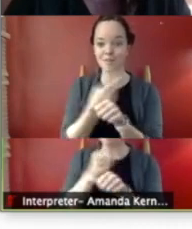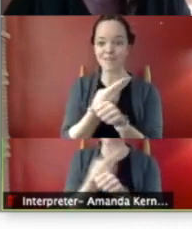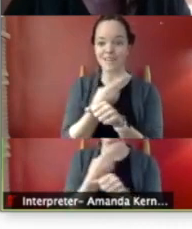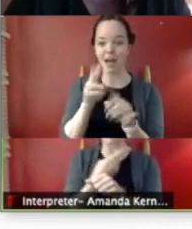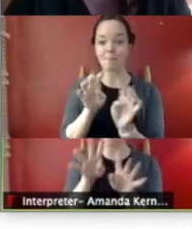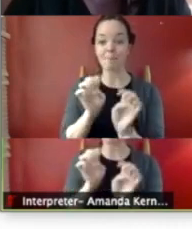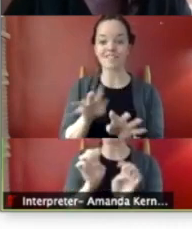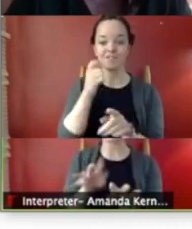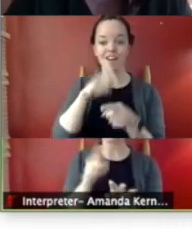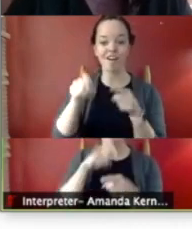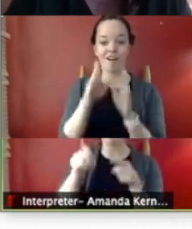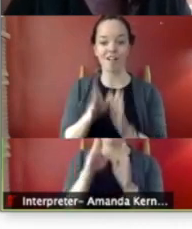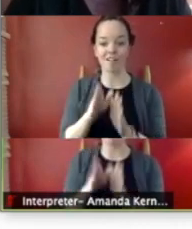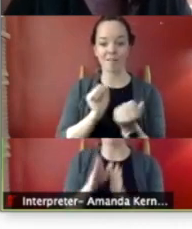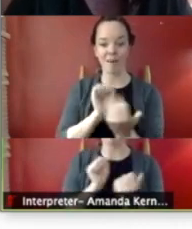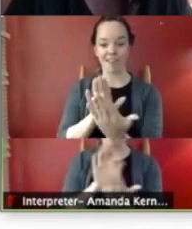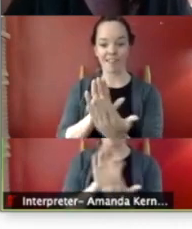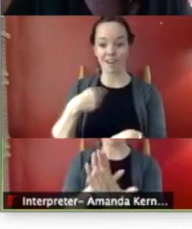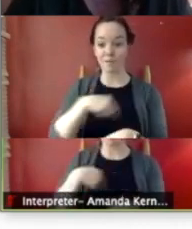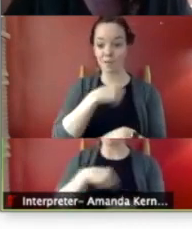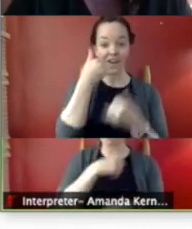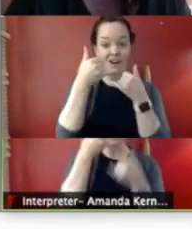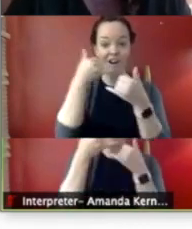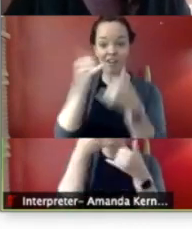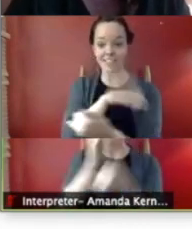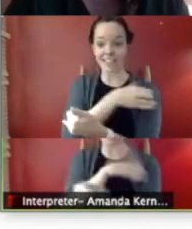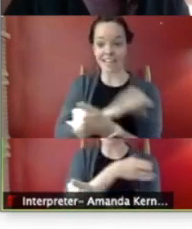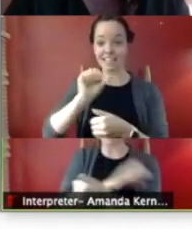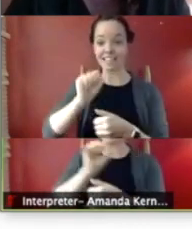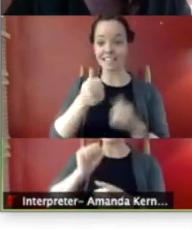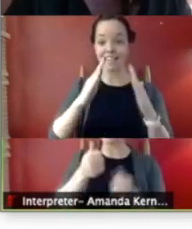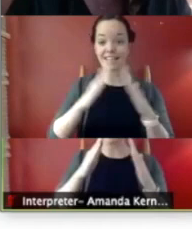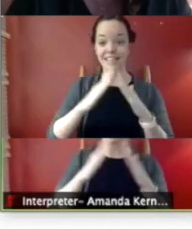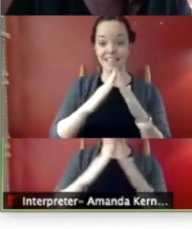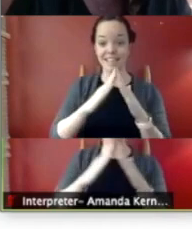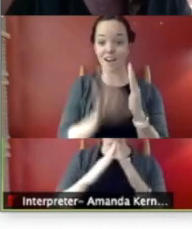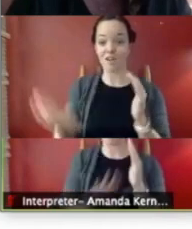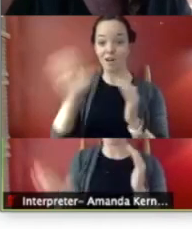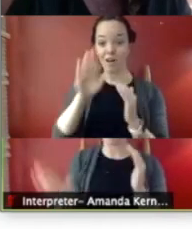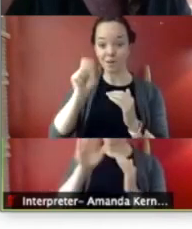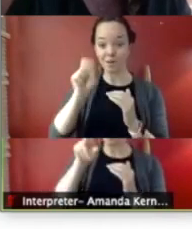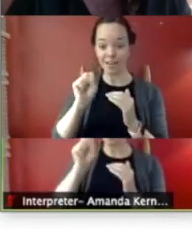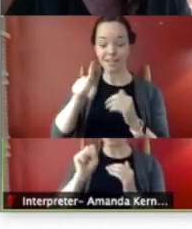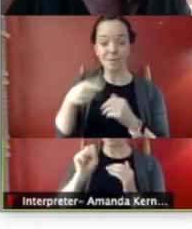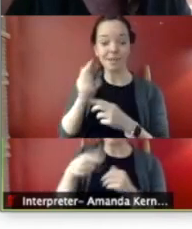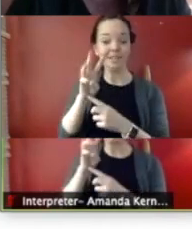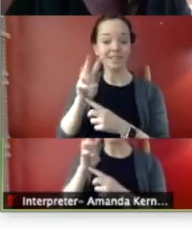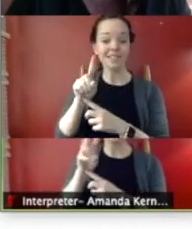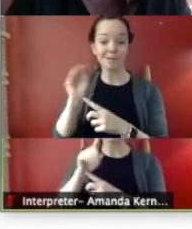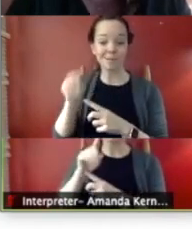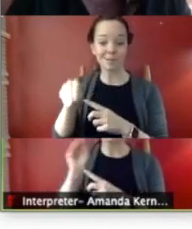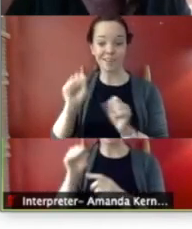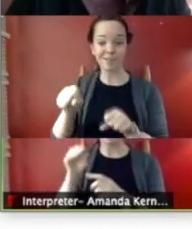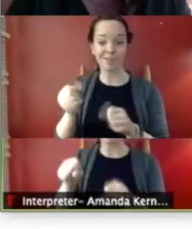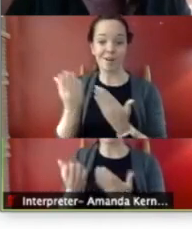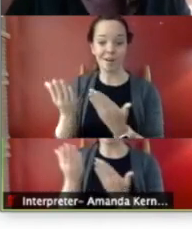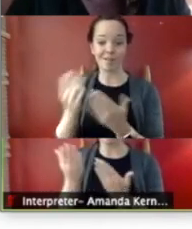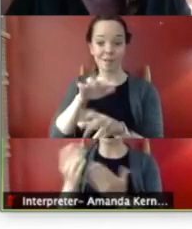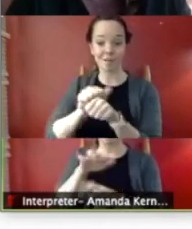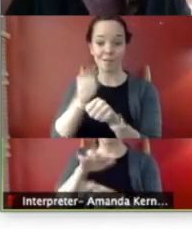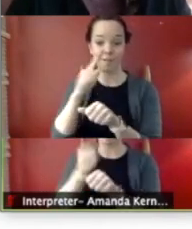methodology. We called clinics in 10 cities across the US and found that only 61% could offer an appointment for IUD